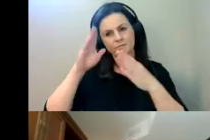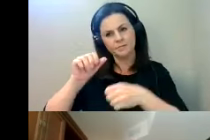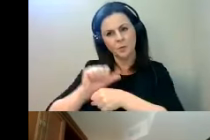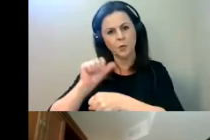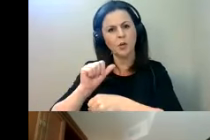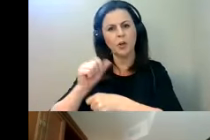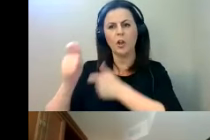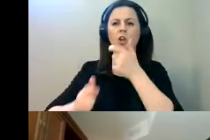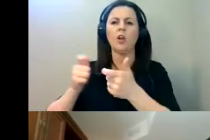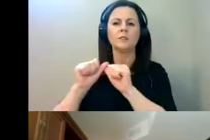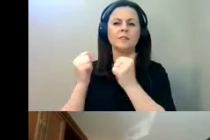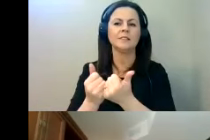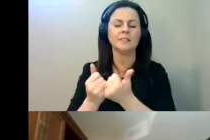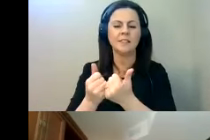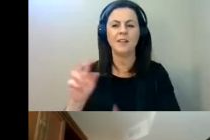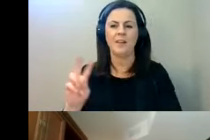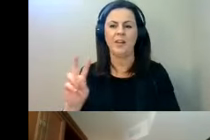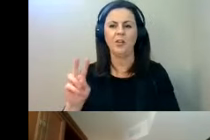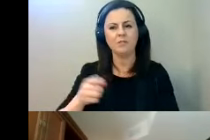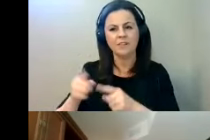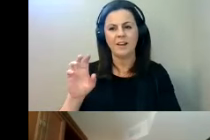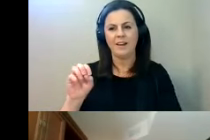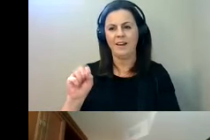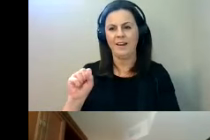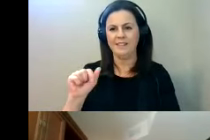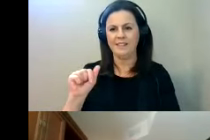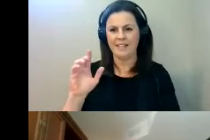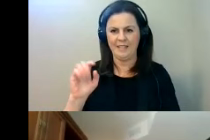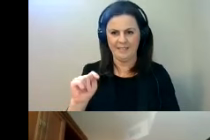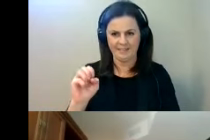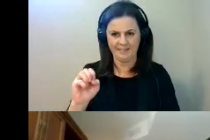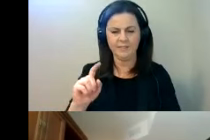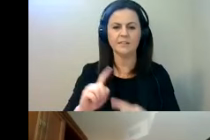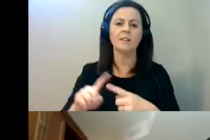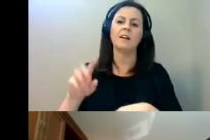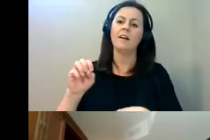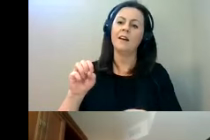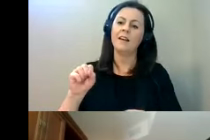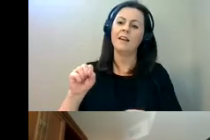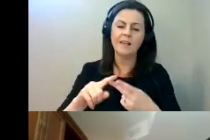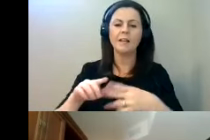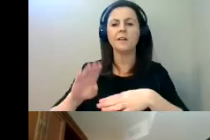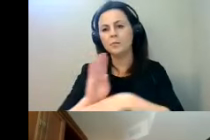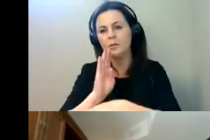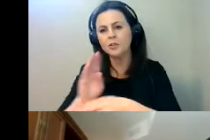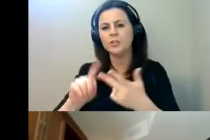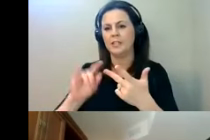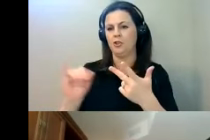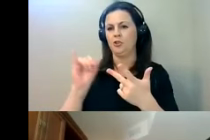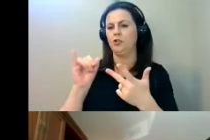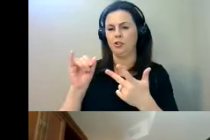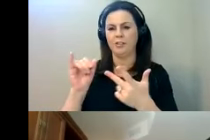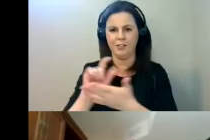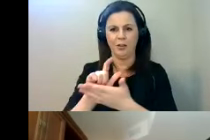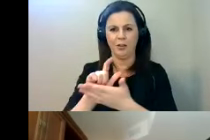in Vancouver, BC, where he practiced estate litigation, commercial litigation, and insurance litigation. He's